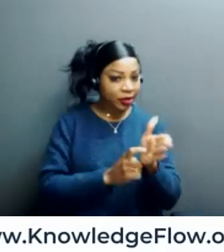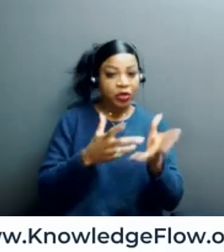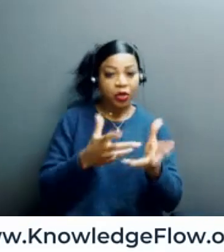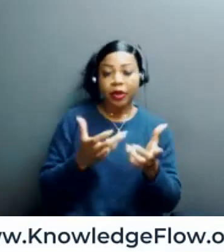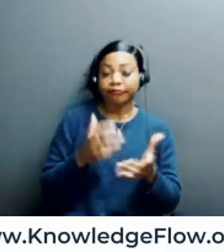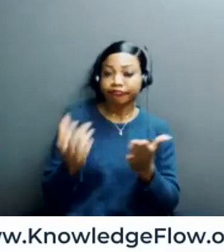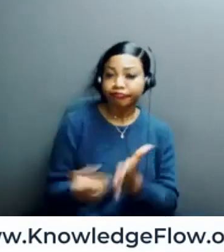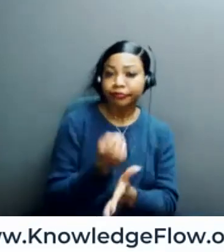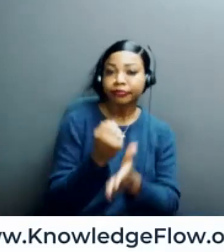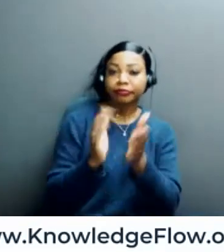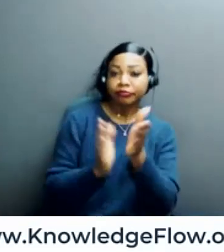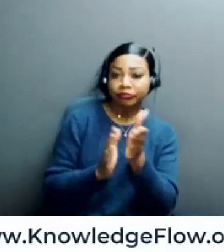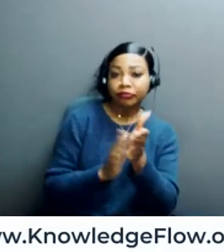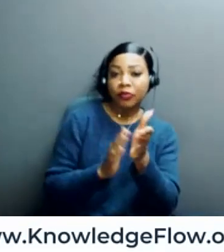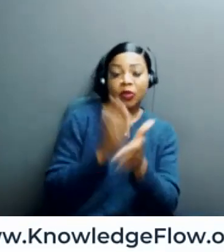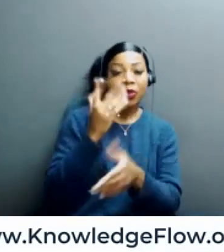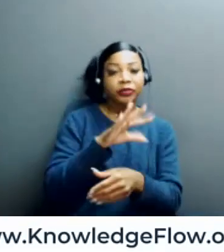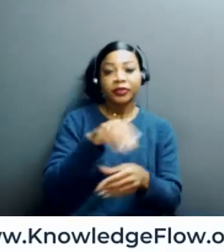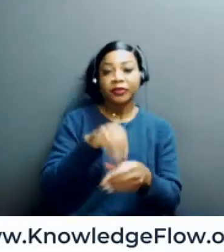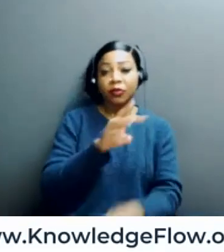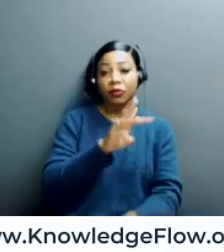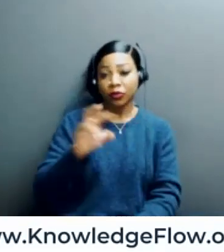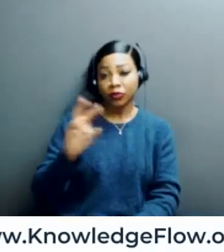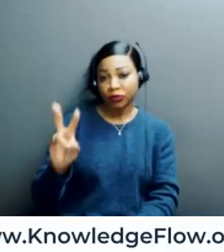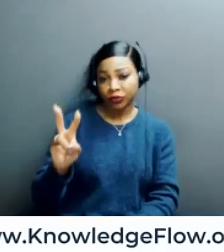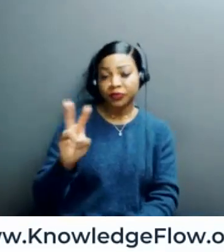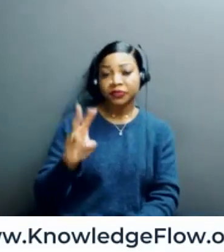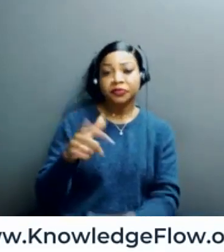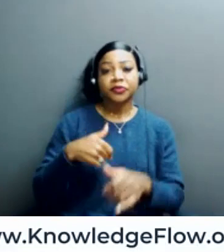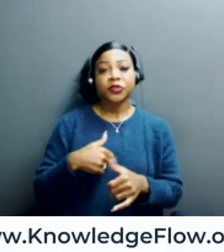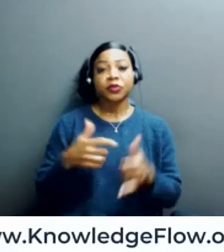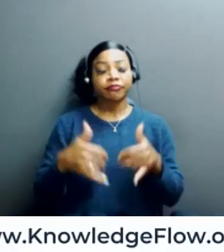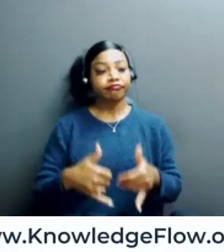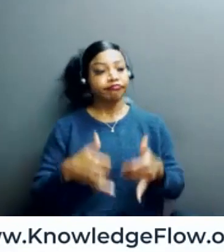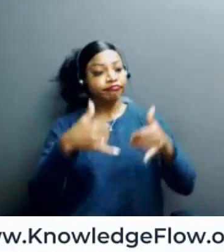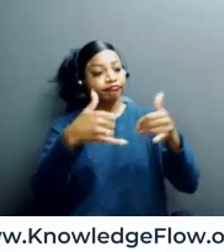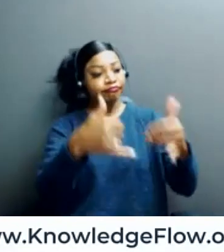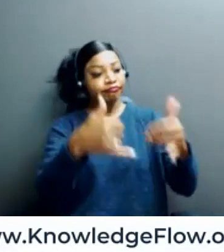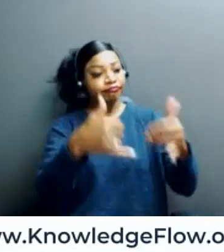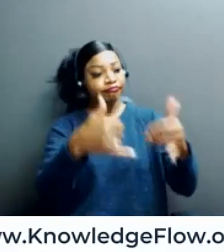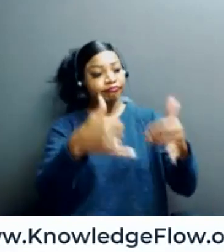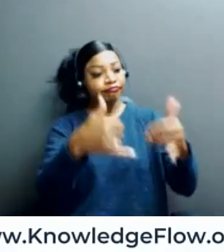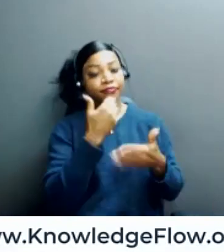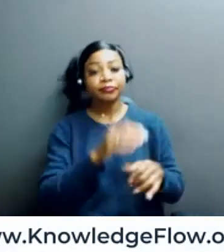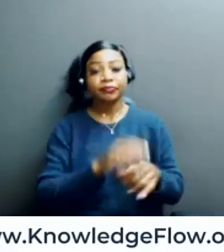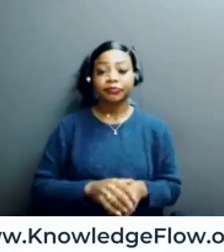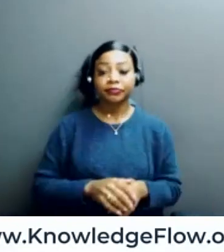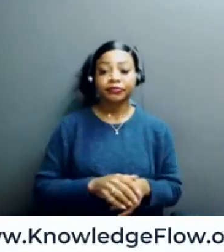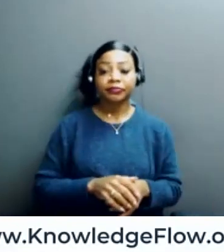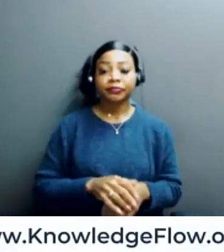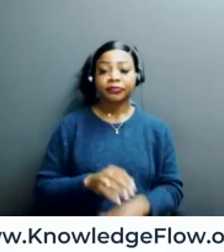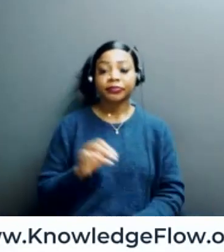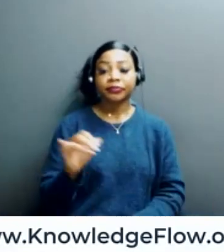and her work during World War II and so we gave her a special award and so when that said